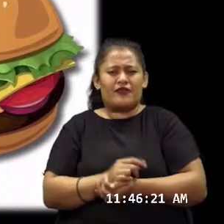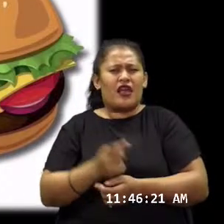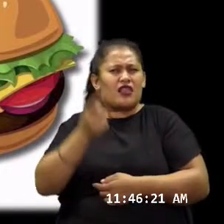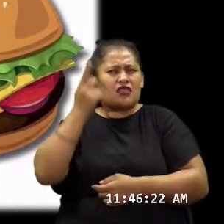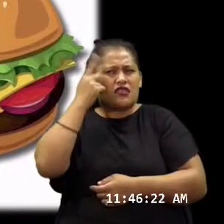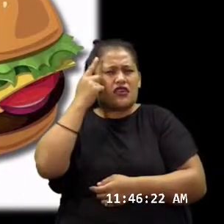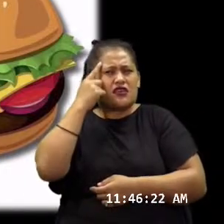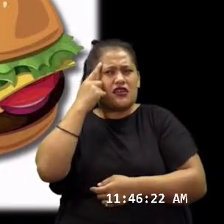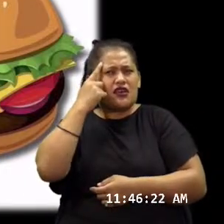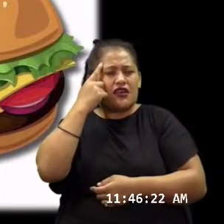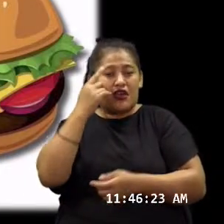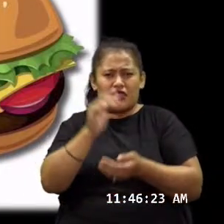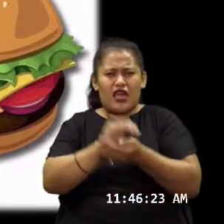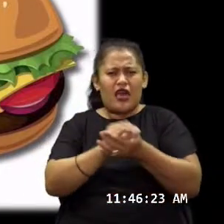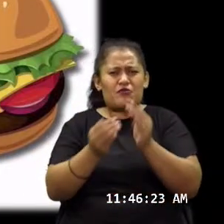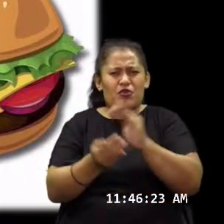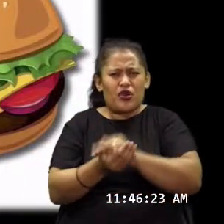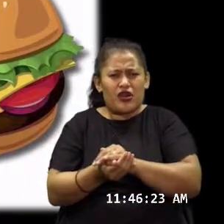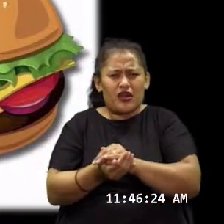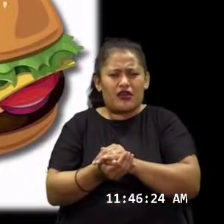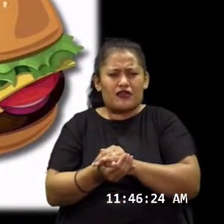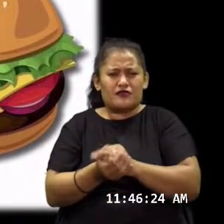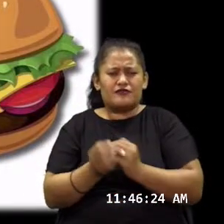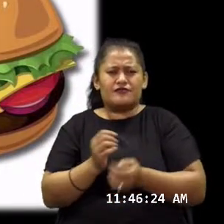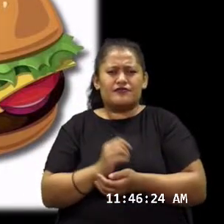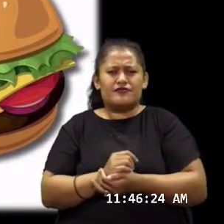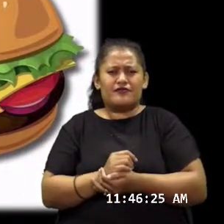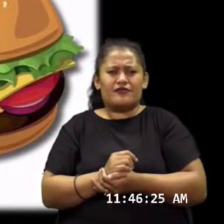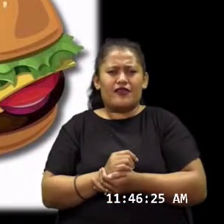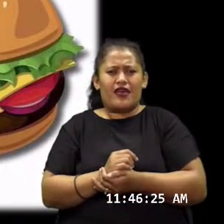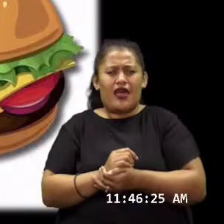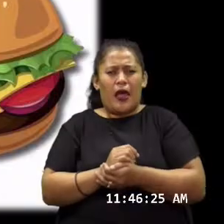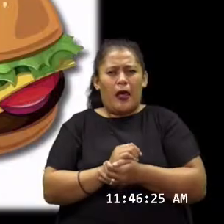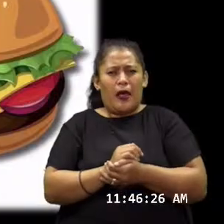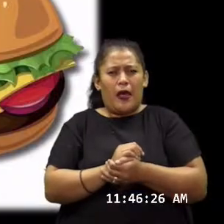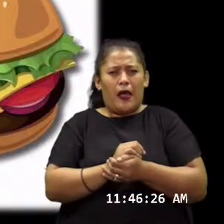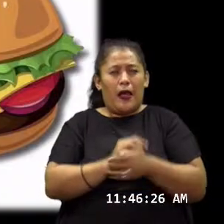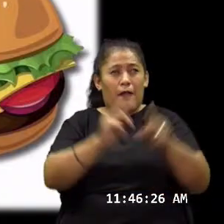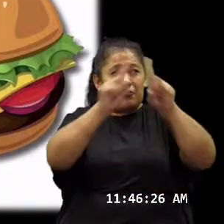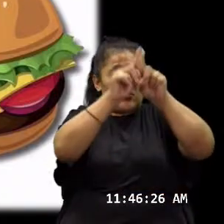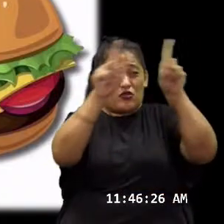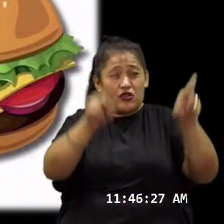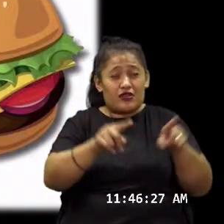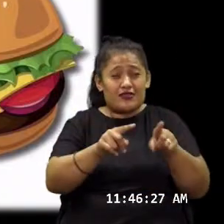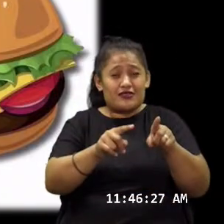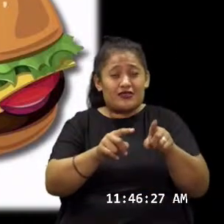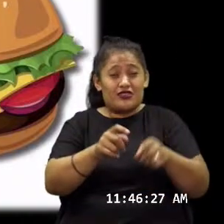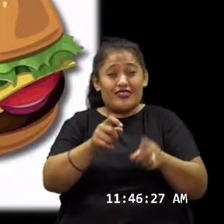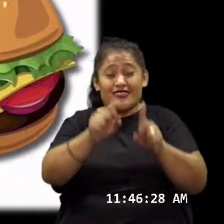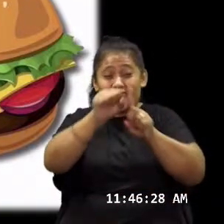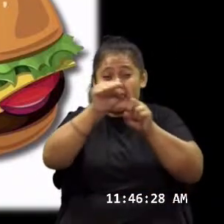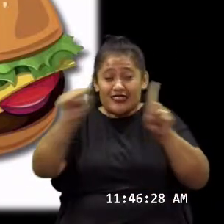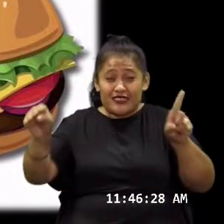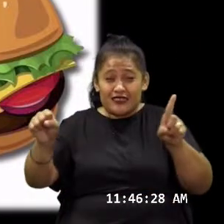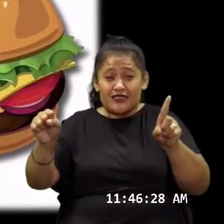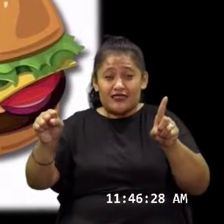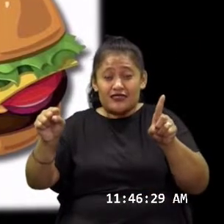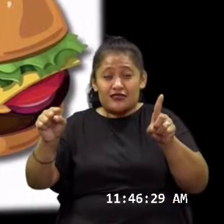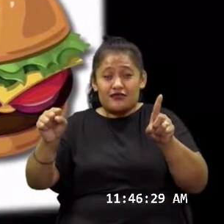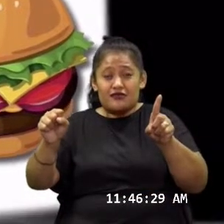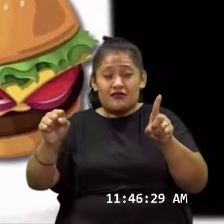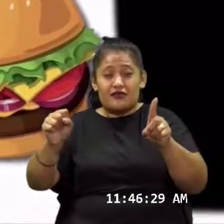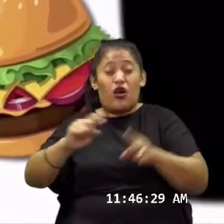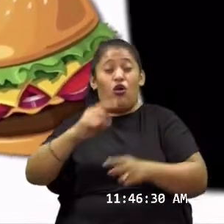thinking about the hamburger method, a paragraph contains sentences that